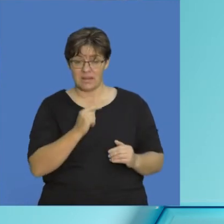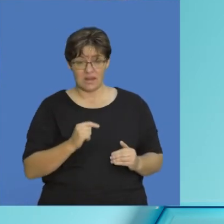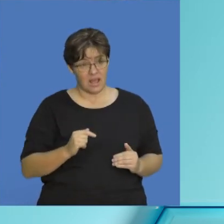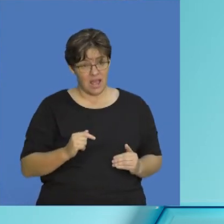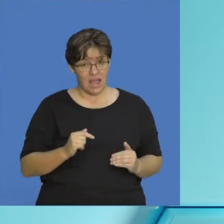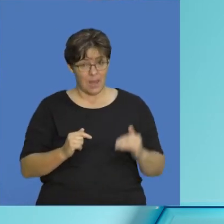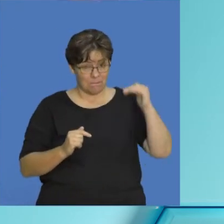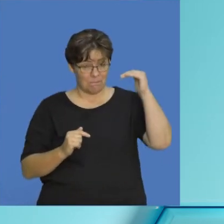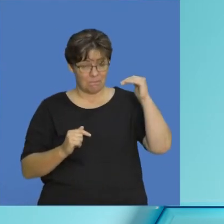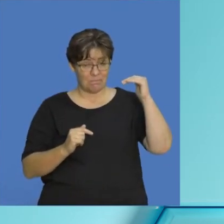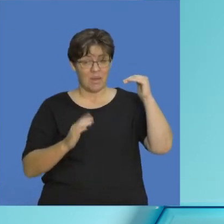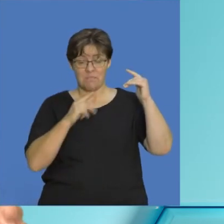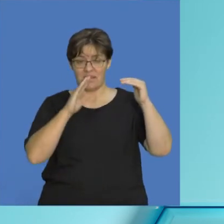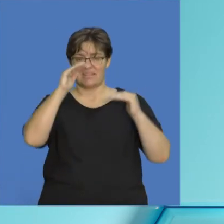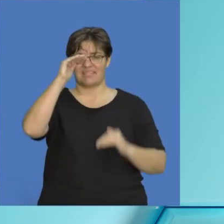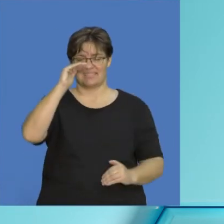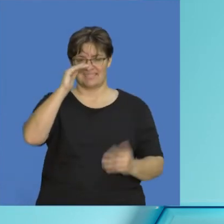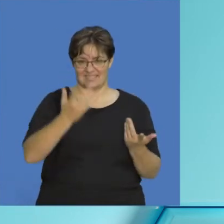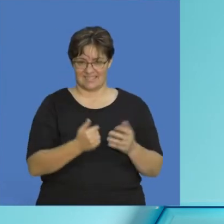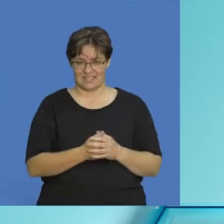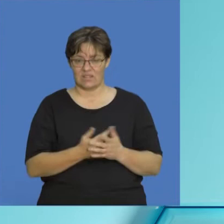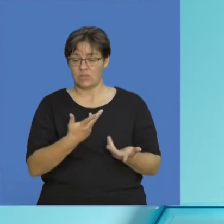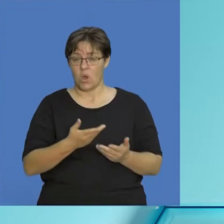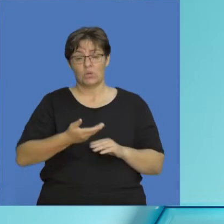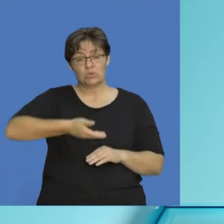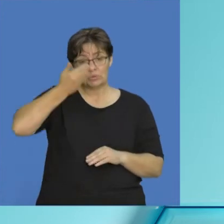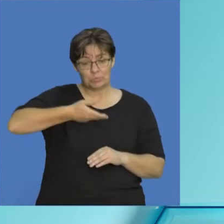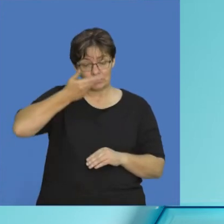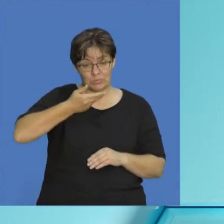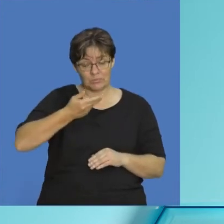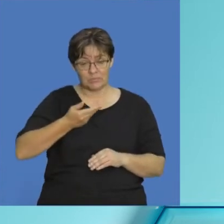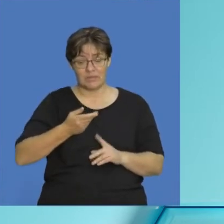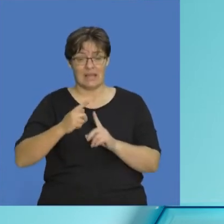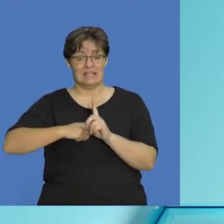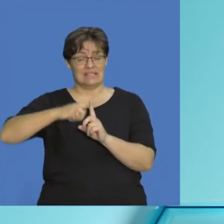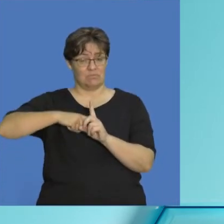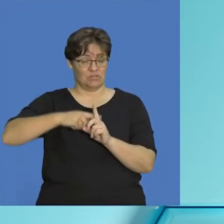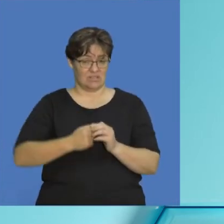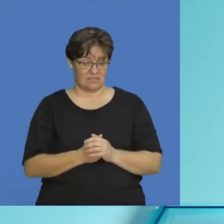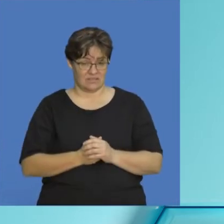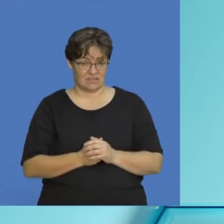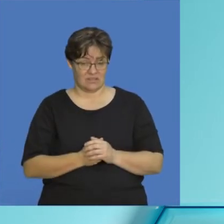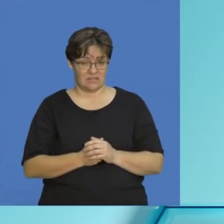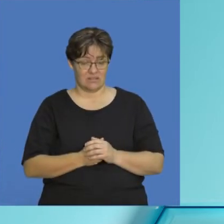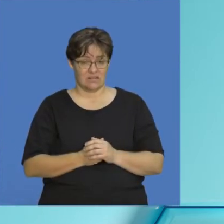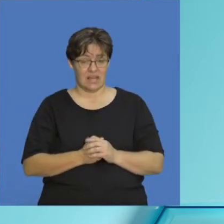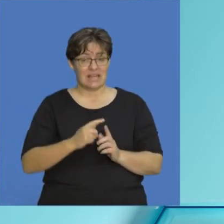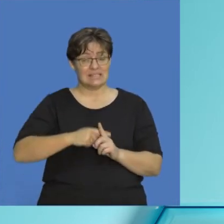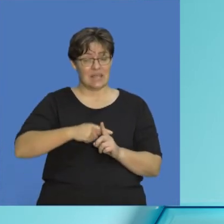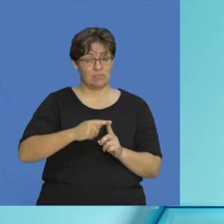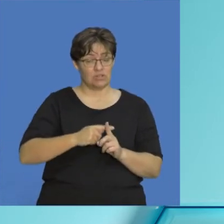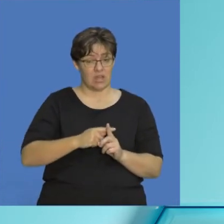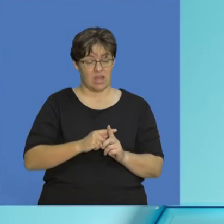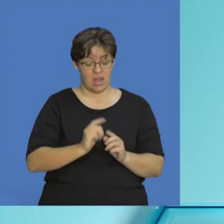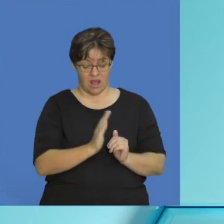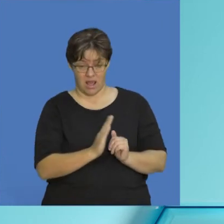decreases? Can you think of something like that? Here we have soup sale and temperature. If one goes